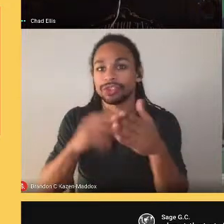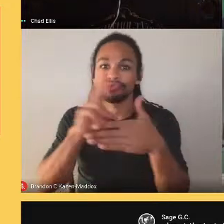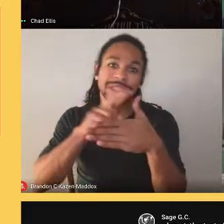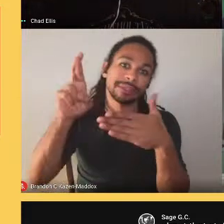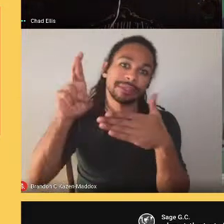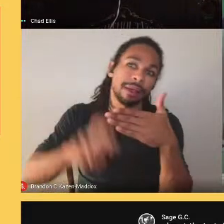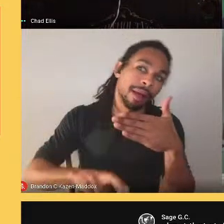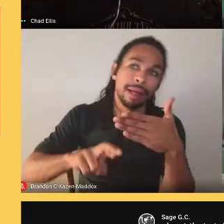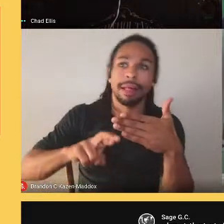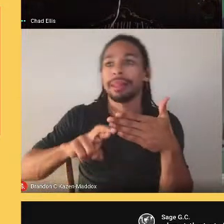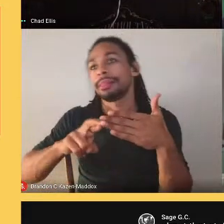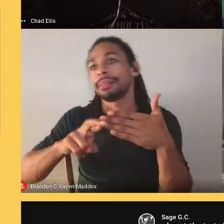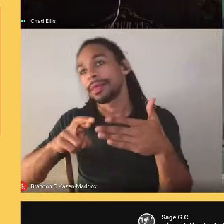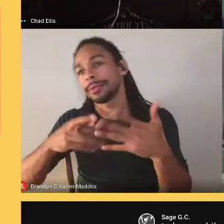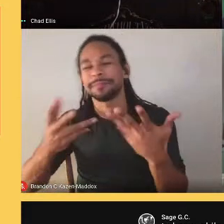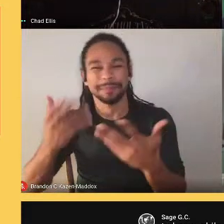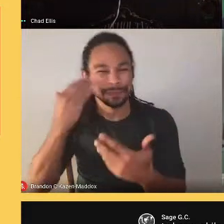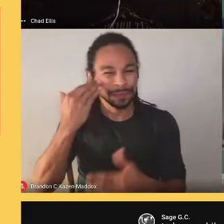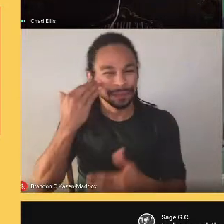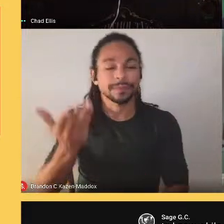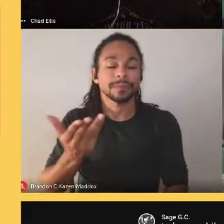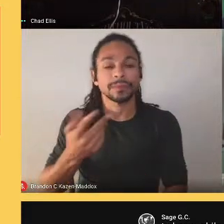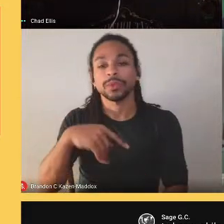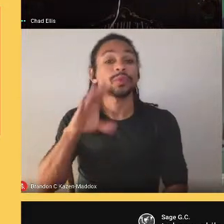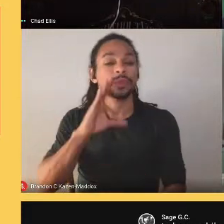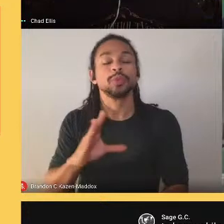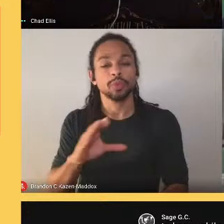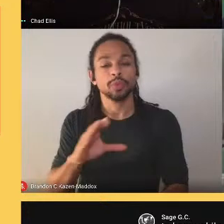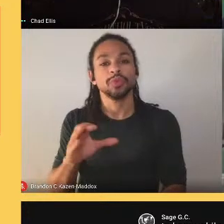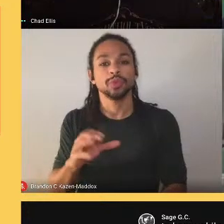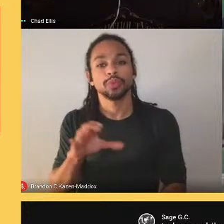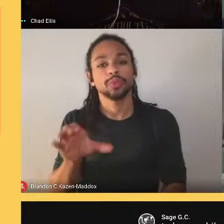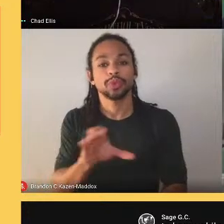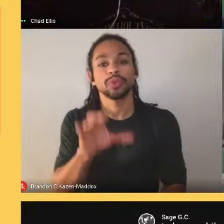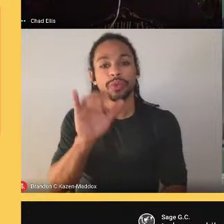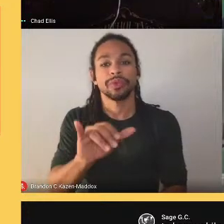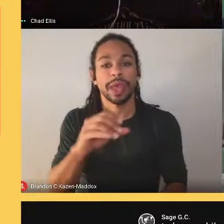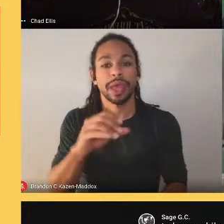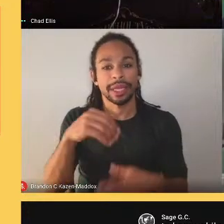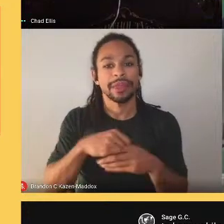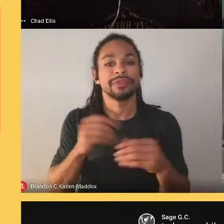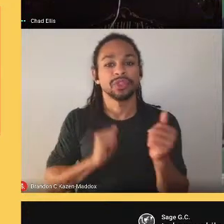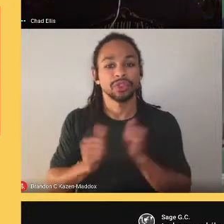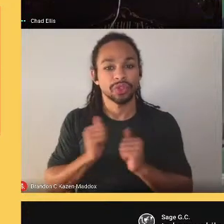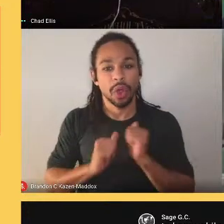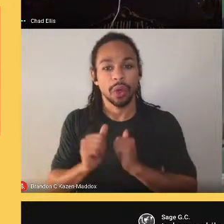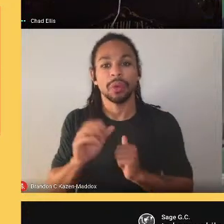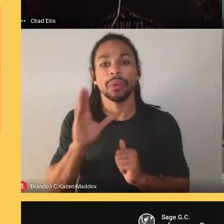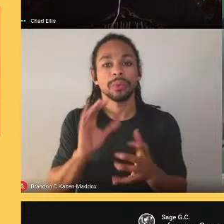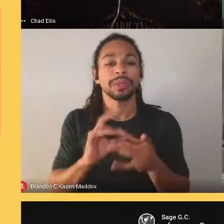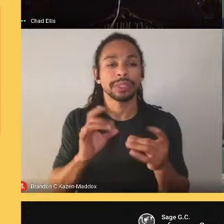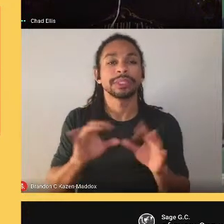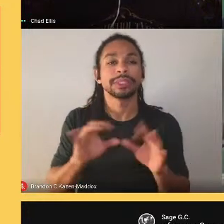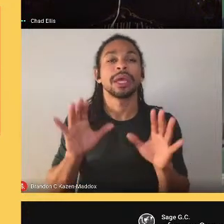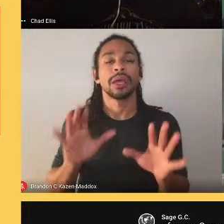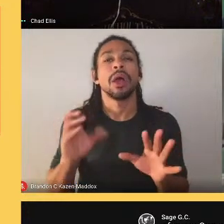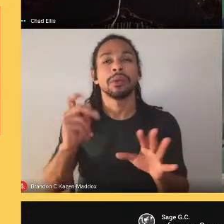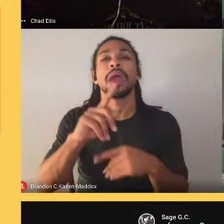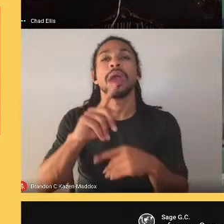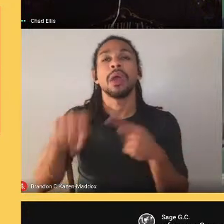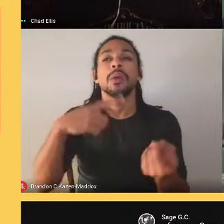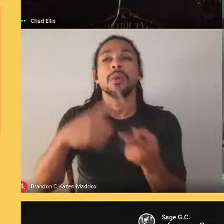we'll roll something. We'll all kind of be like, once we have it clicked in, boom, rewind, do it again in